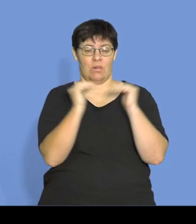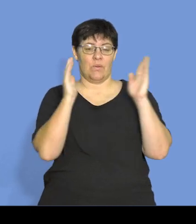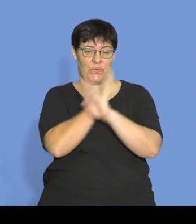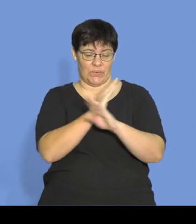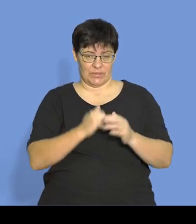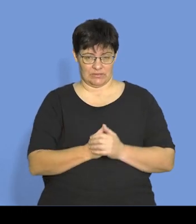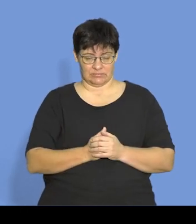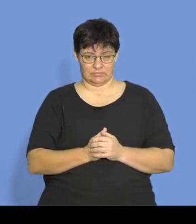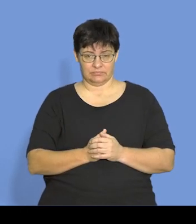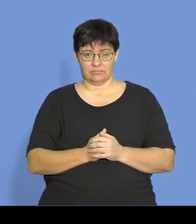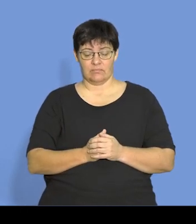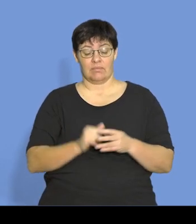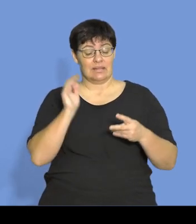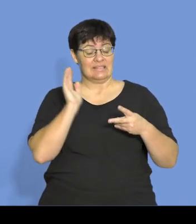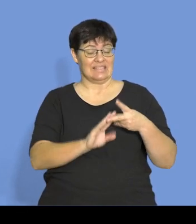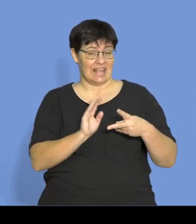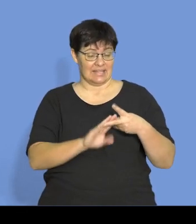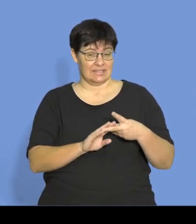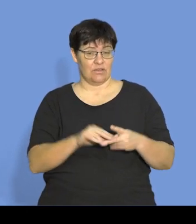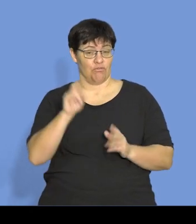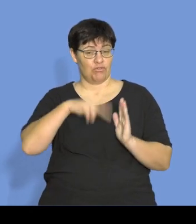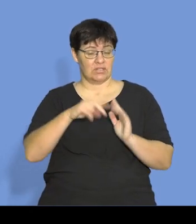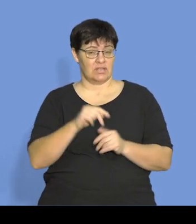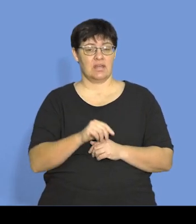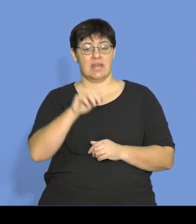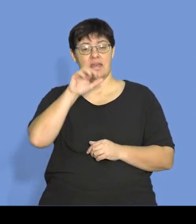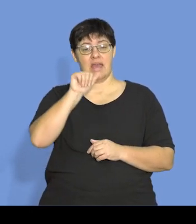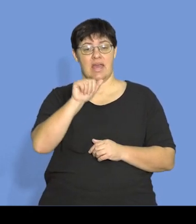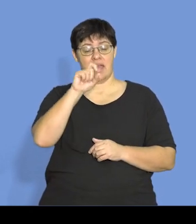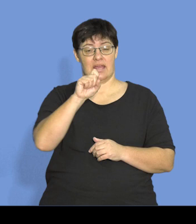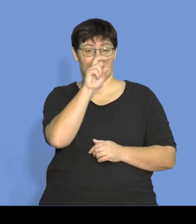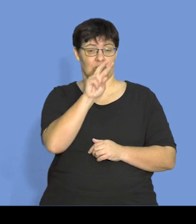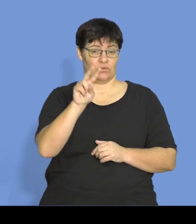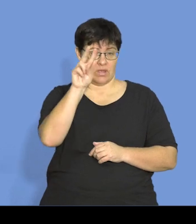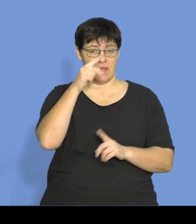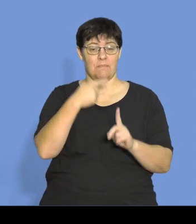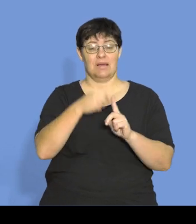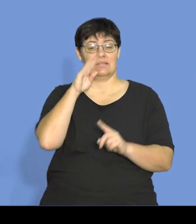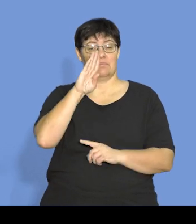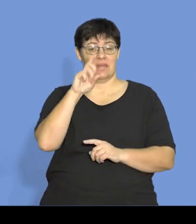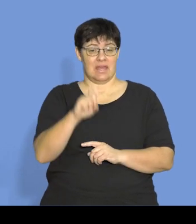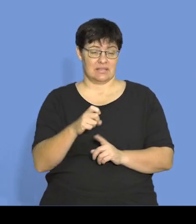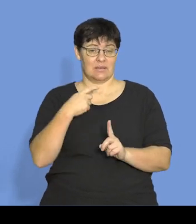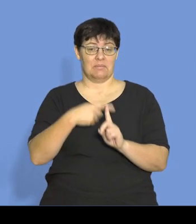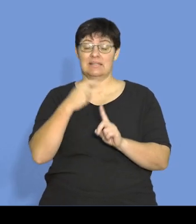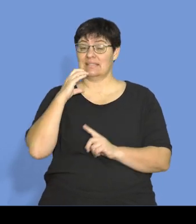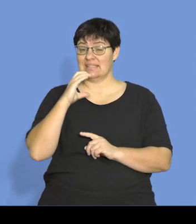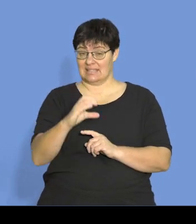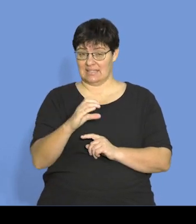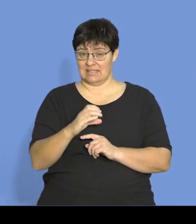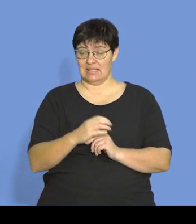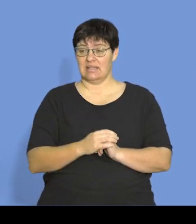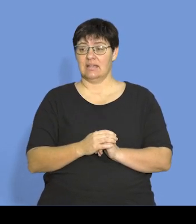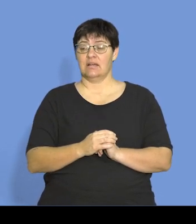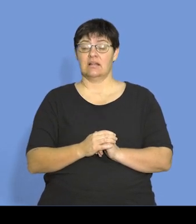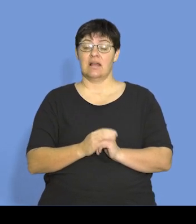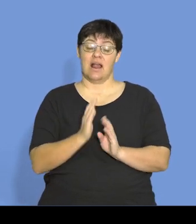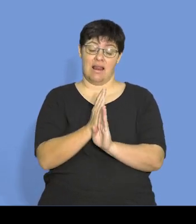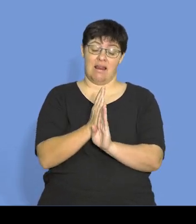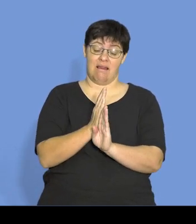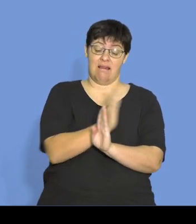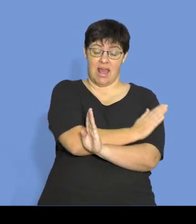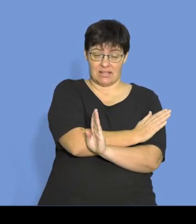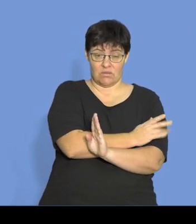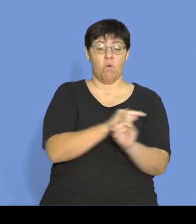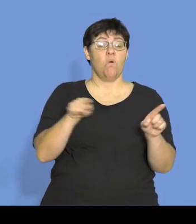there. The second one reads as ax squared plus bx plus c is